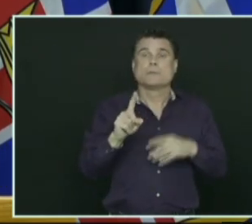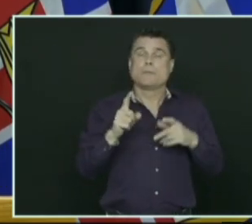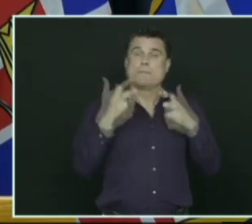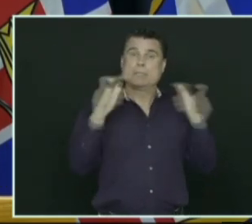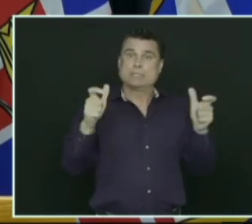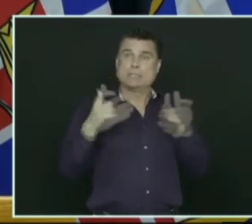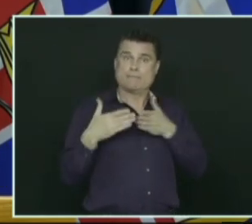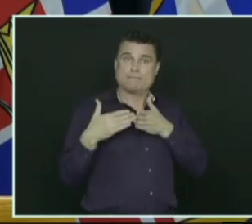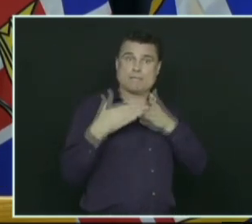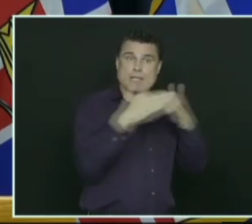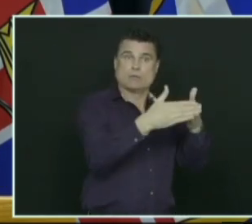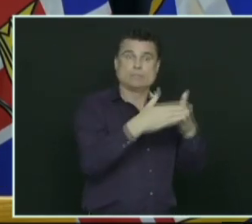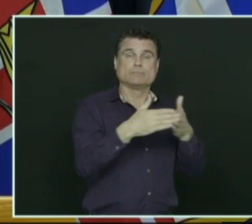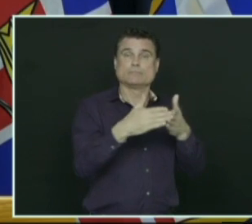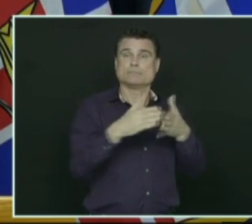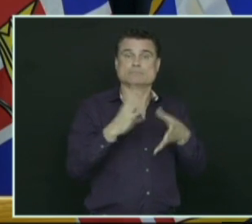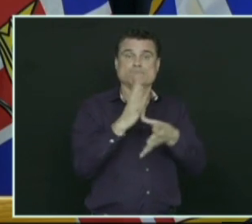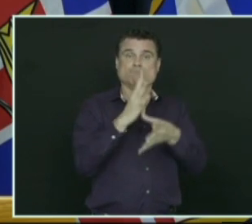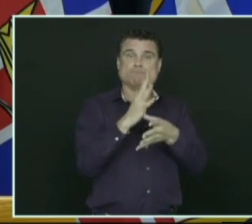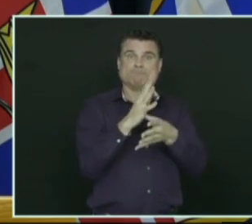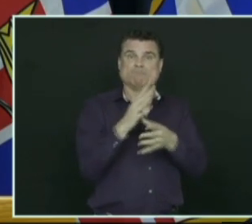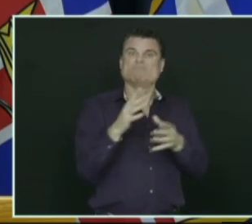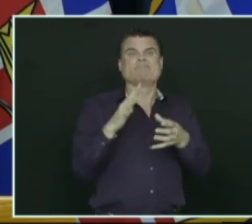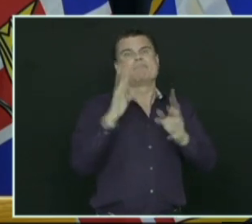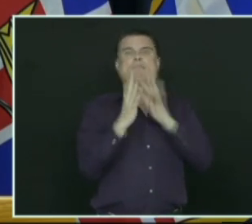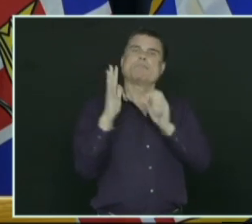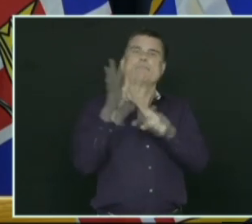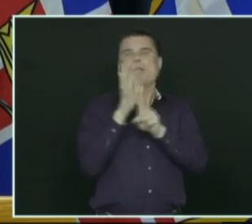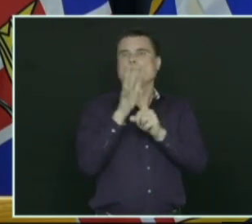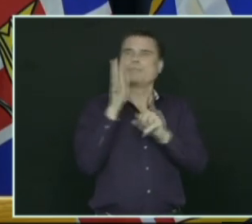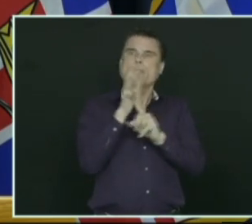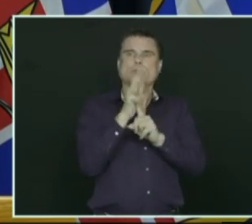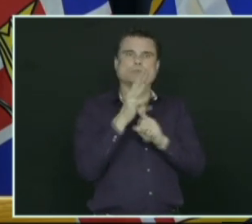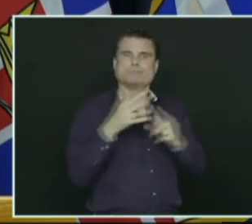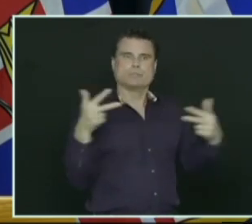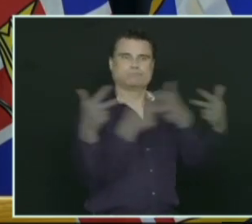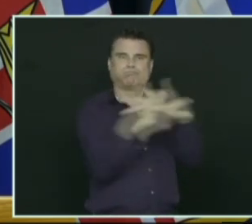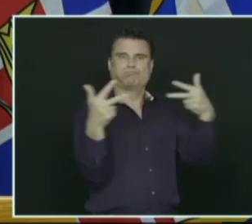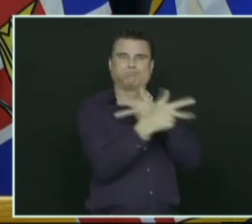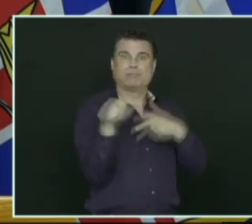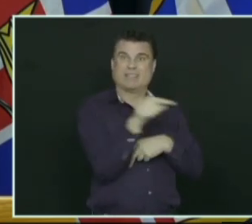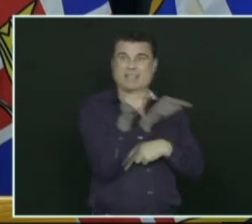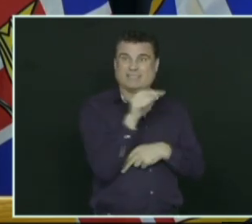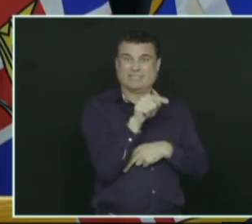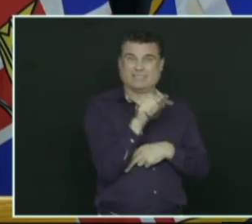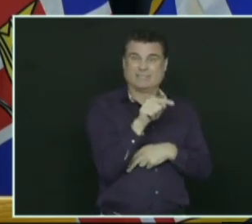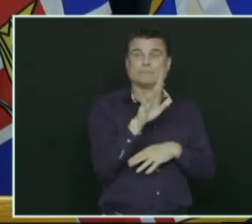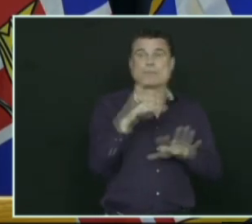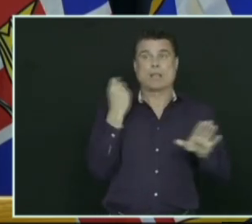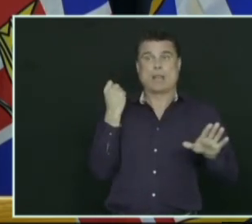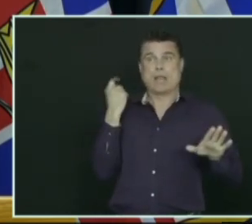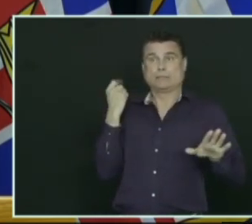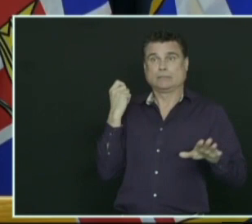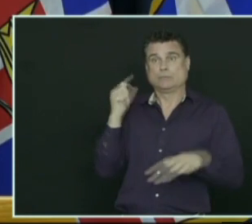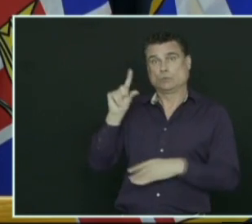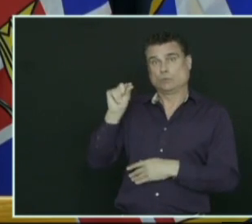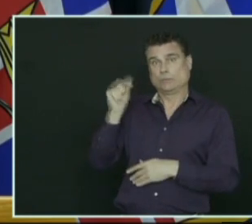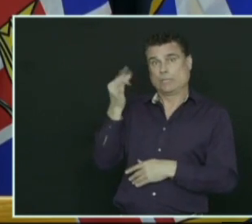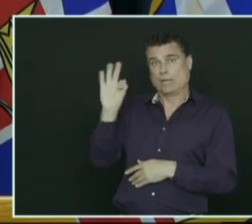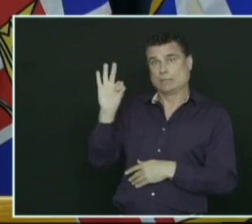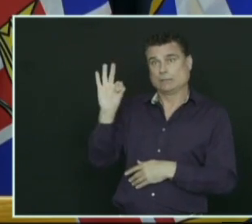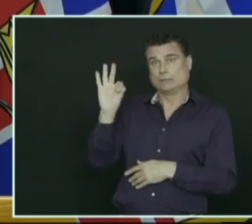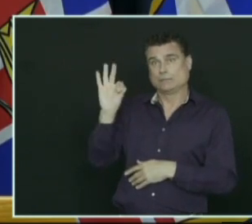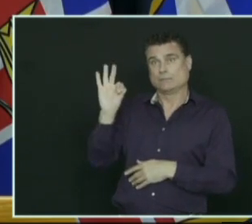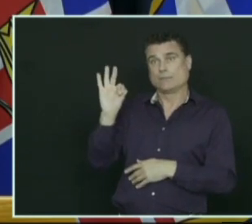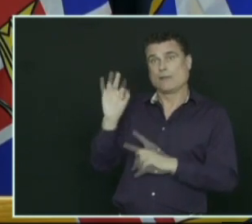my neighborhood, in my community, and communities across BC who are doing extraordinary work. And of course, it's not perfect,